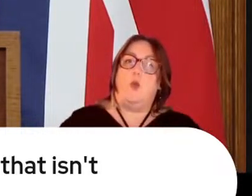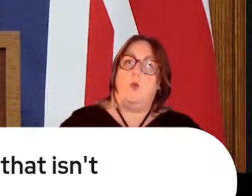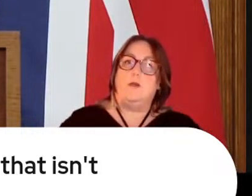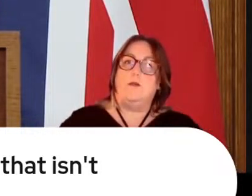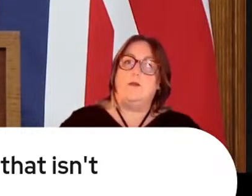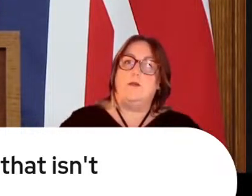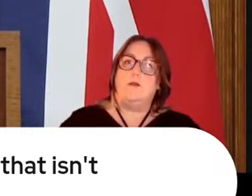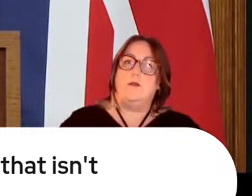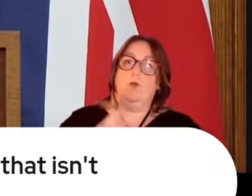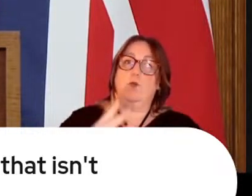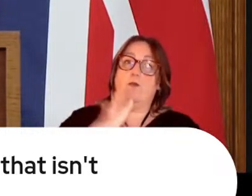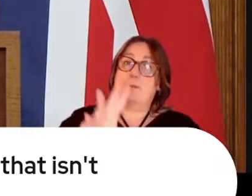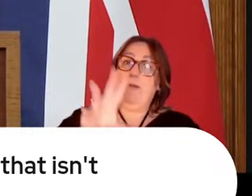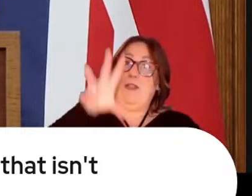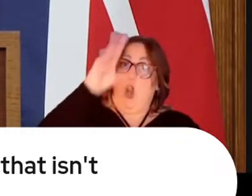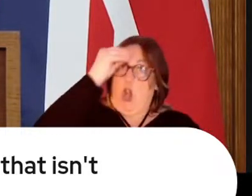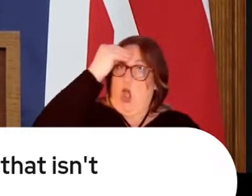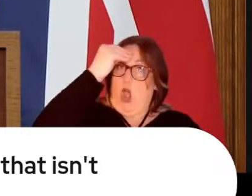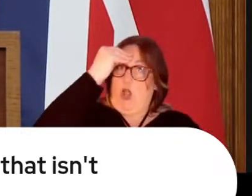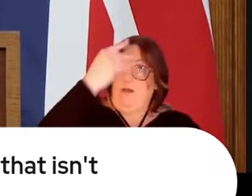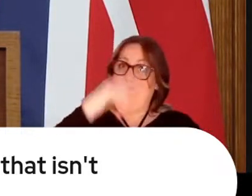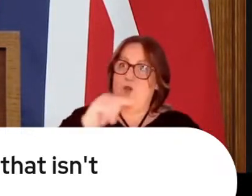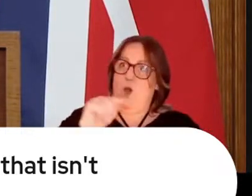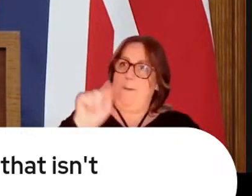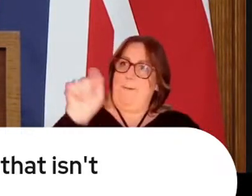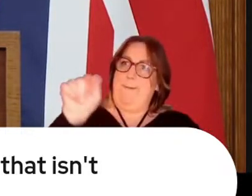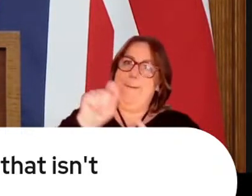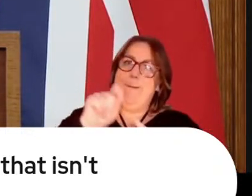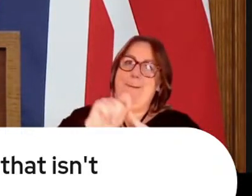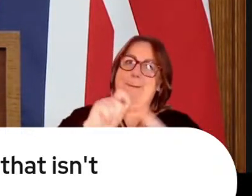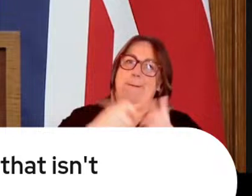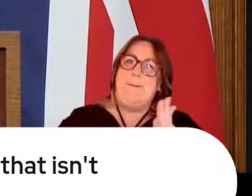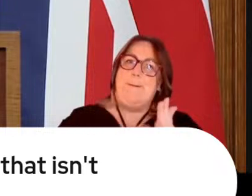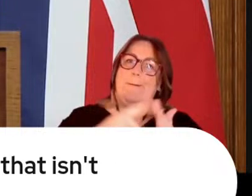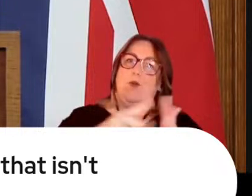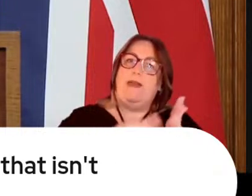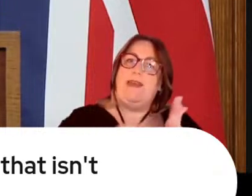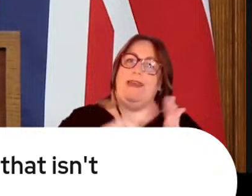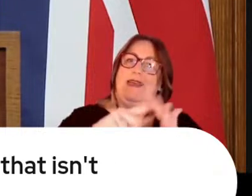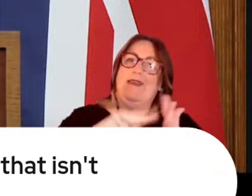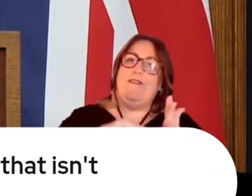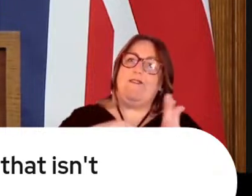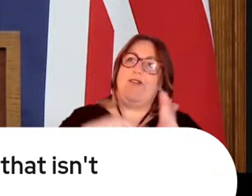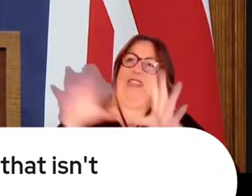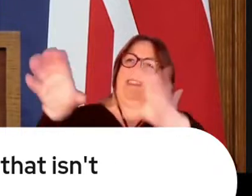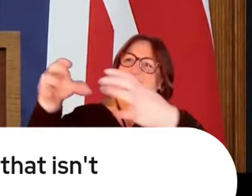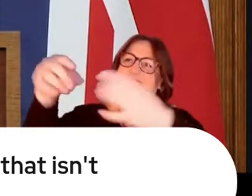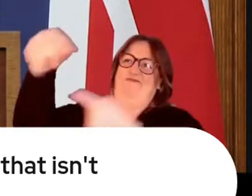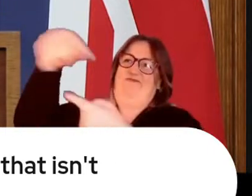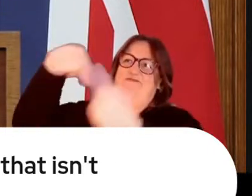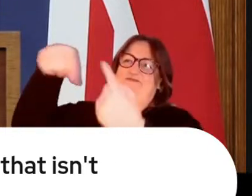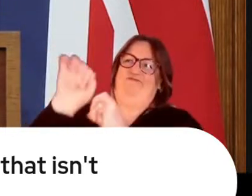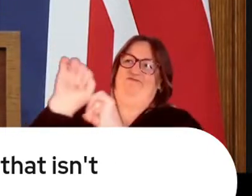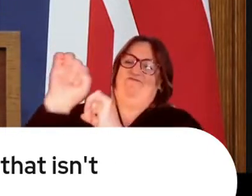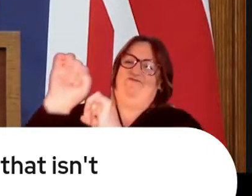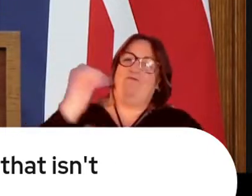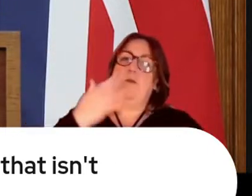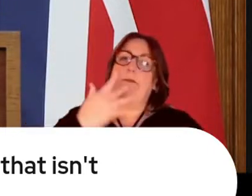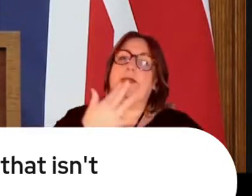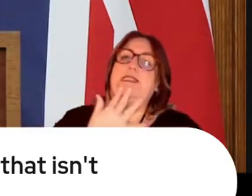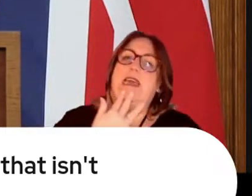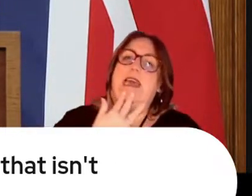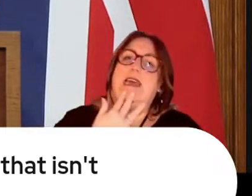the prevent mistakes. But it is that cohort. I do think it's new. You've seen versions of it in America with some of the mass shootings